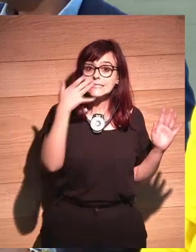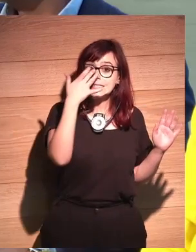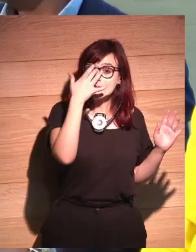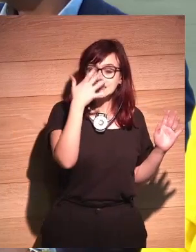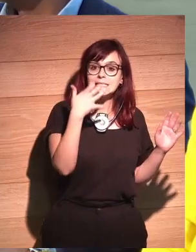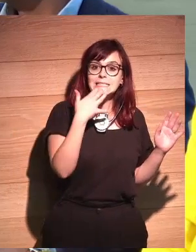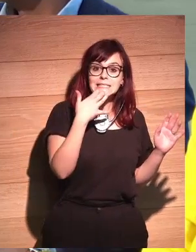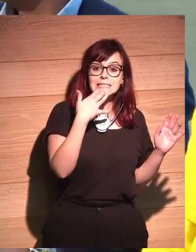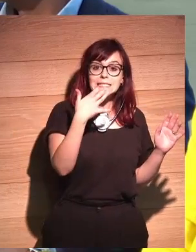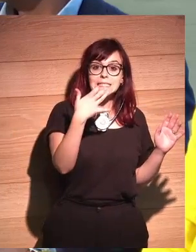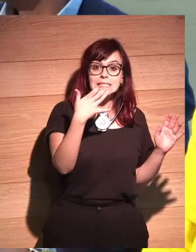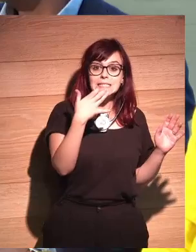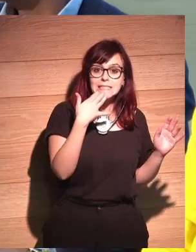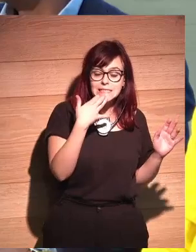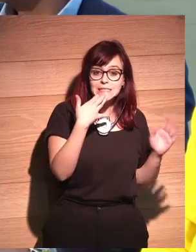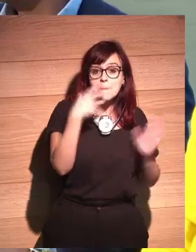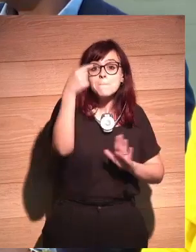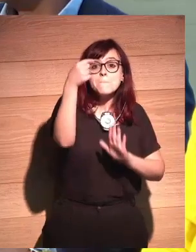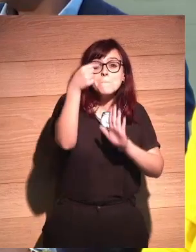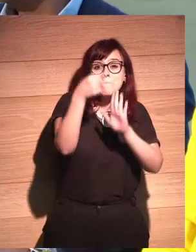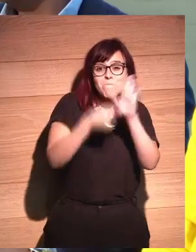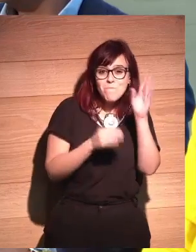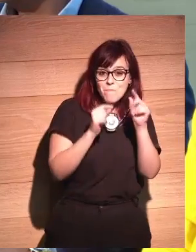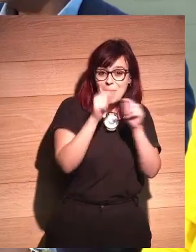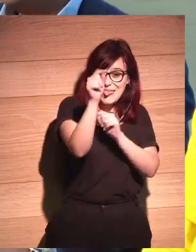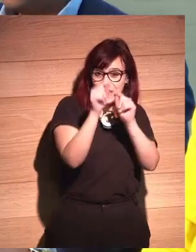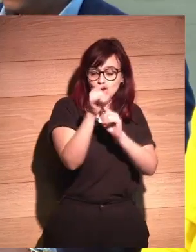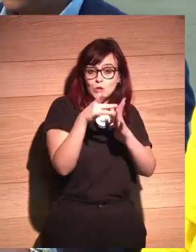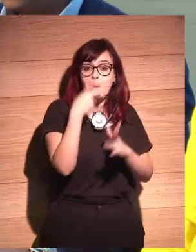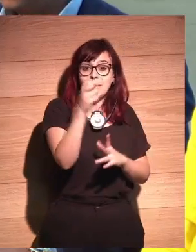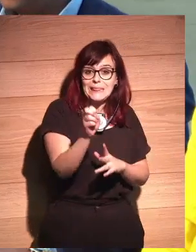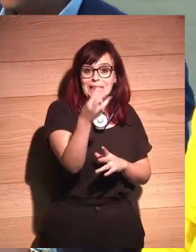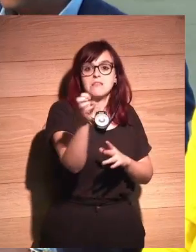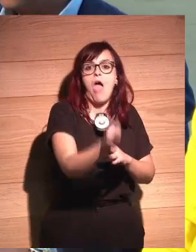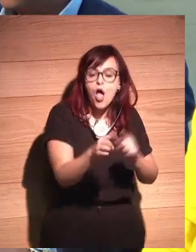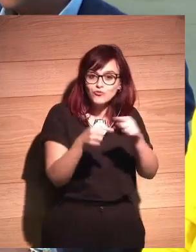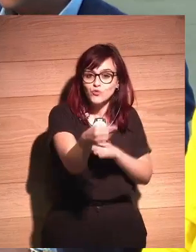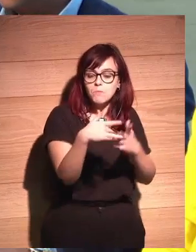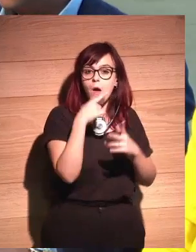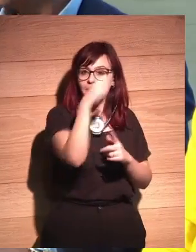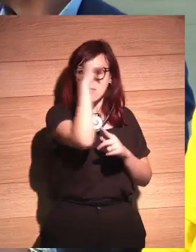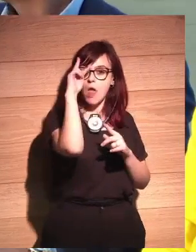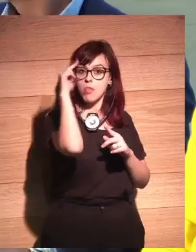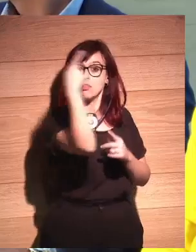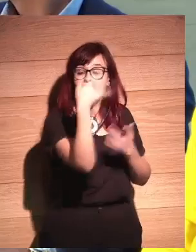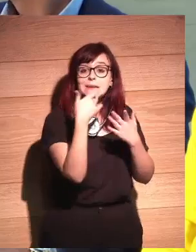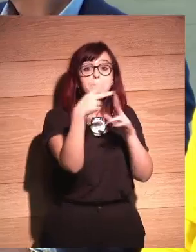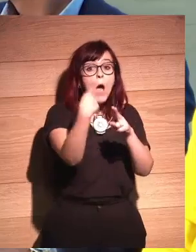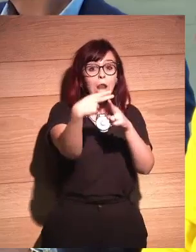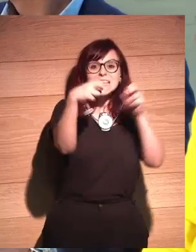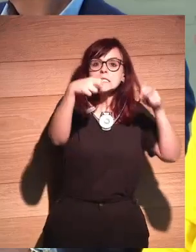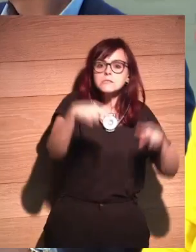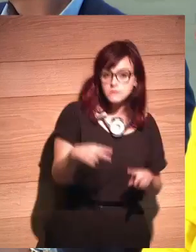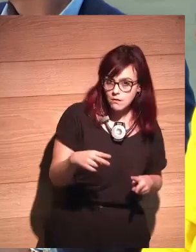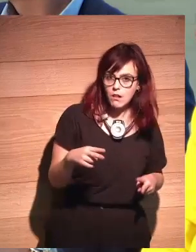the mindset has really changed. Even we don't have any policy, really, because ordinary